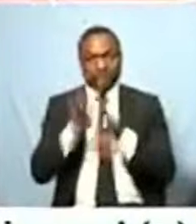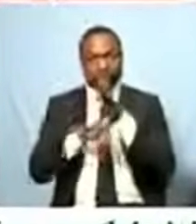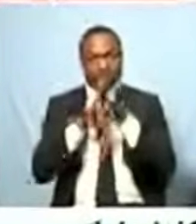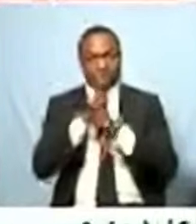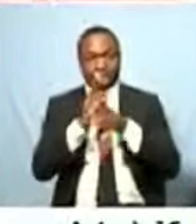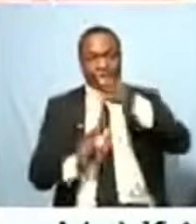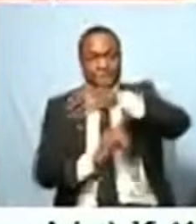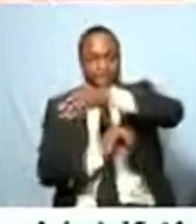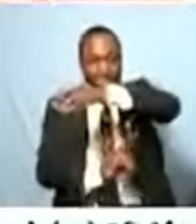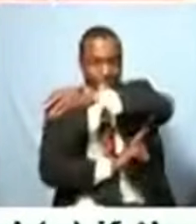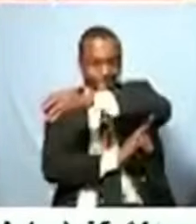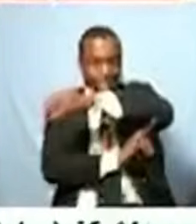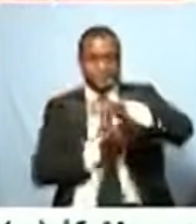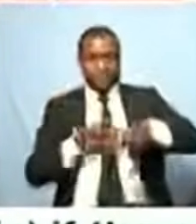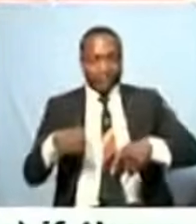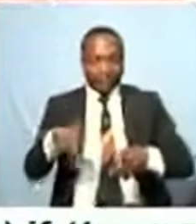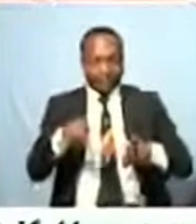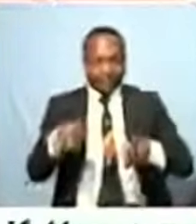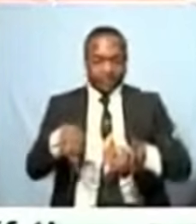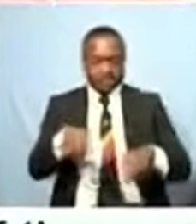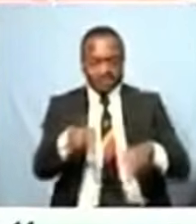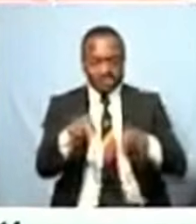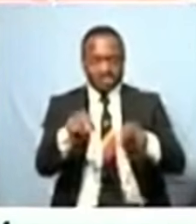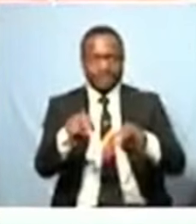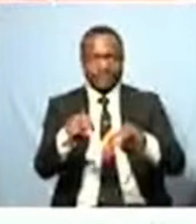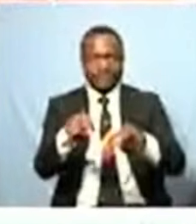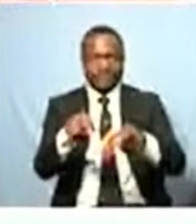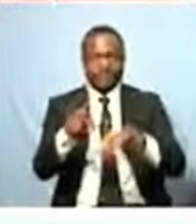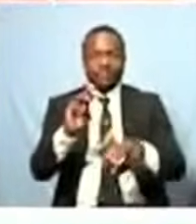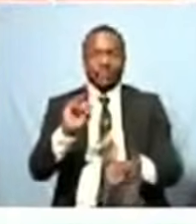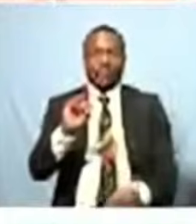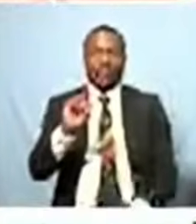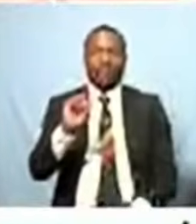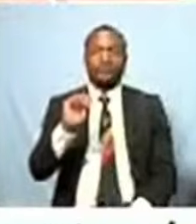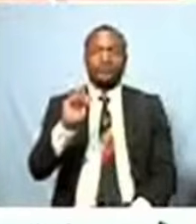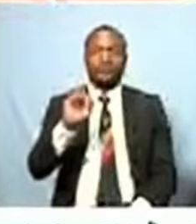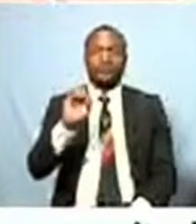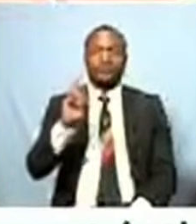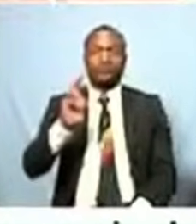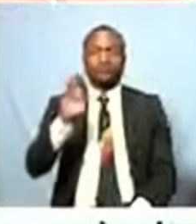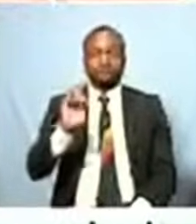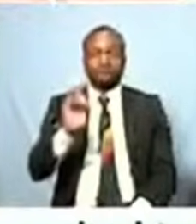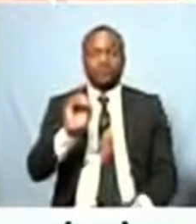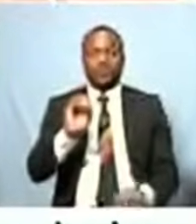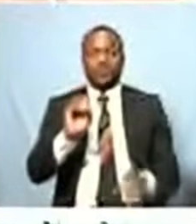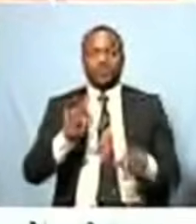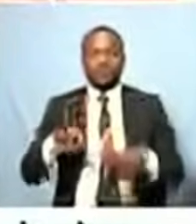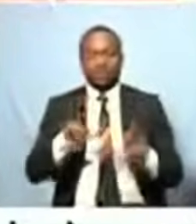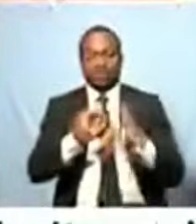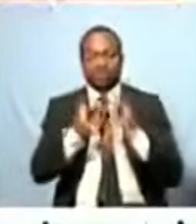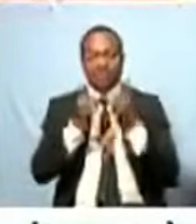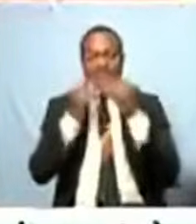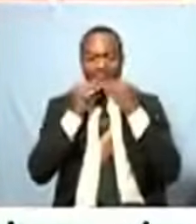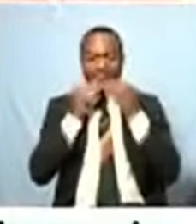bridge across the Kasanengwa River on Musolo Road in Kasanengwa District. Madam Speaker, I thank